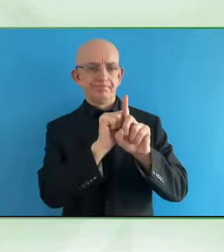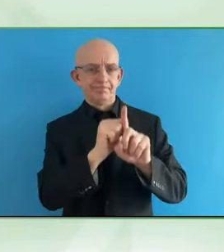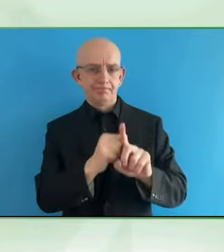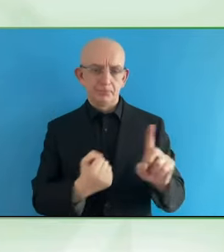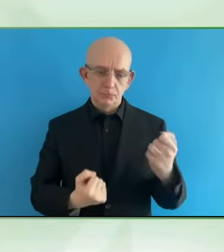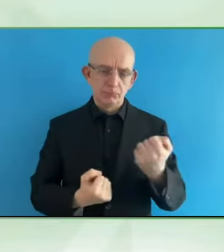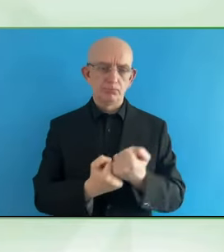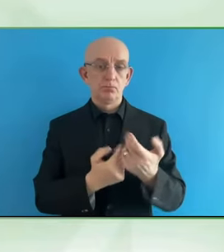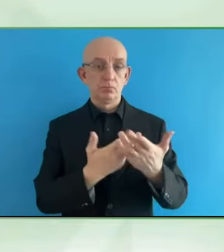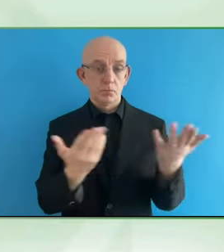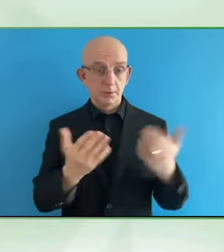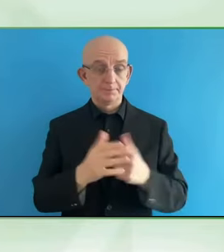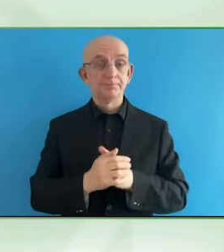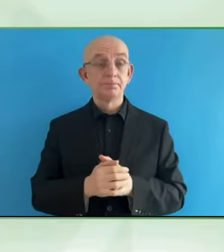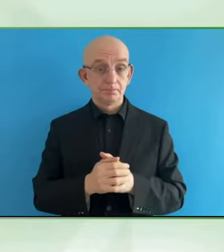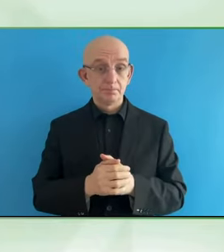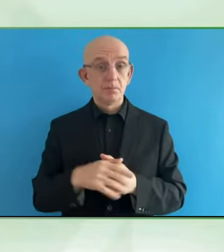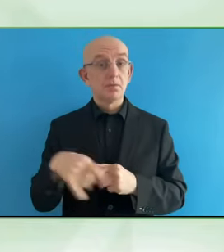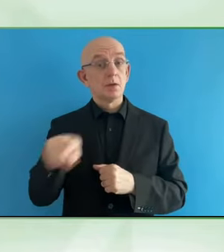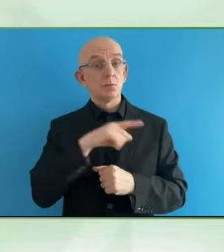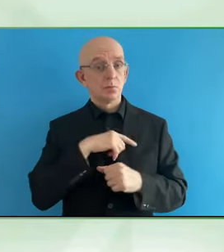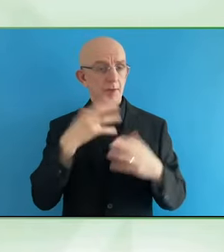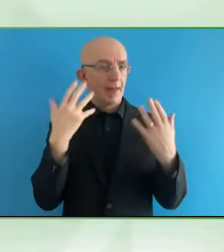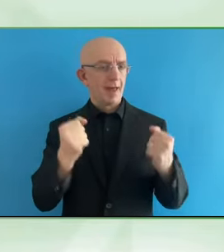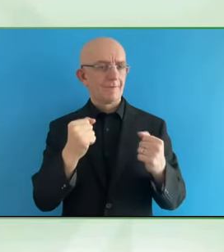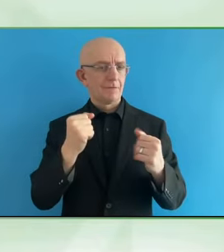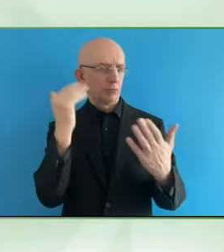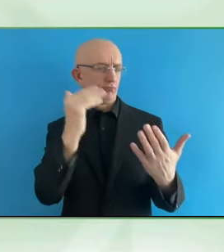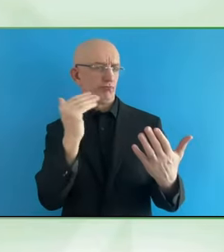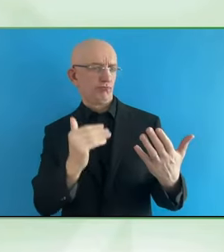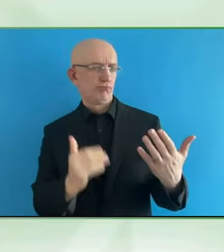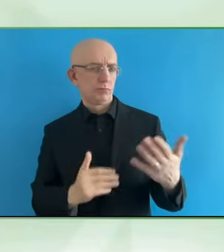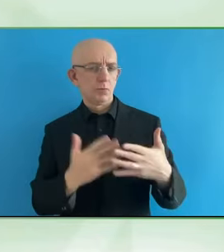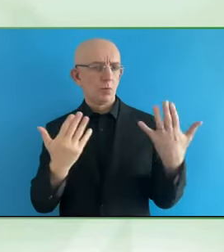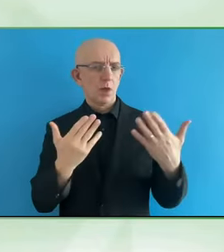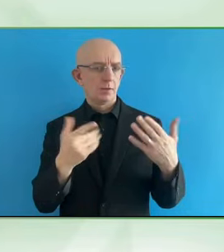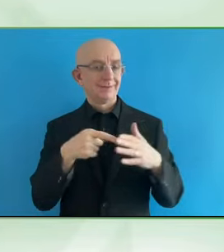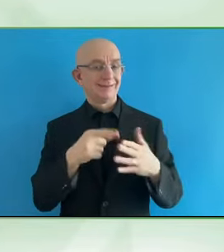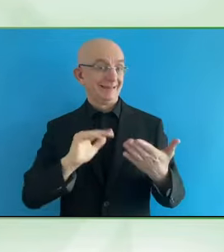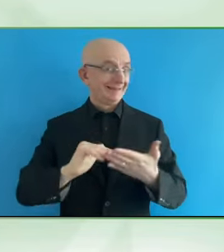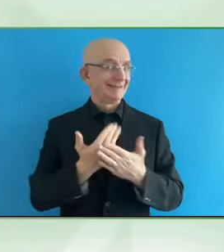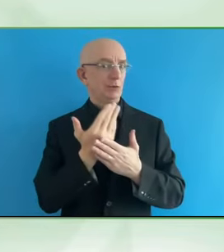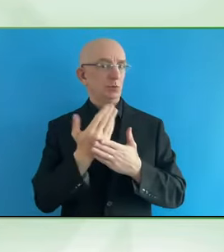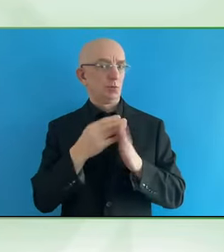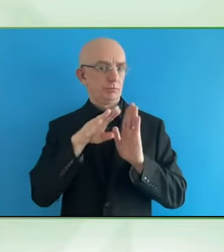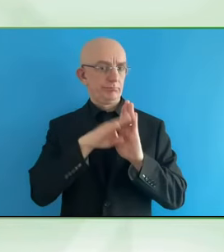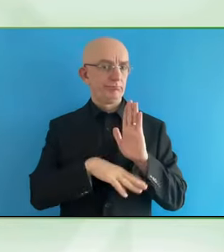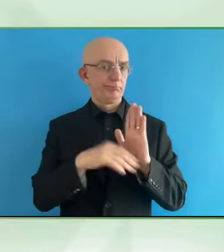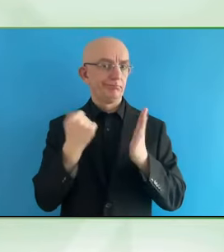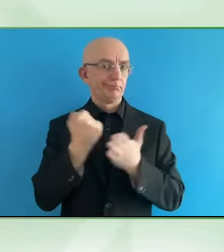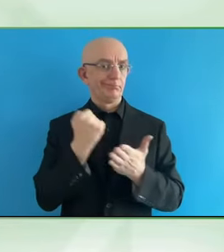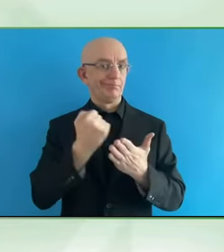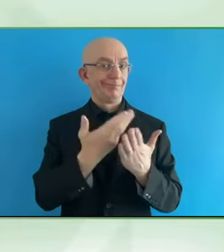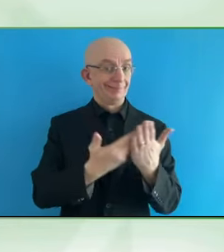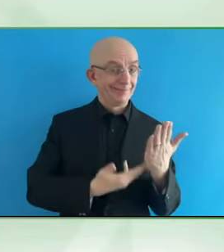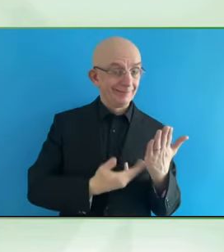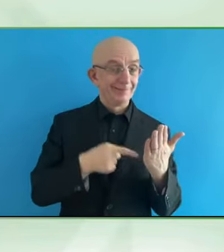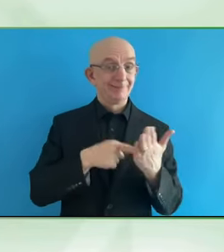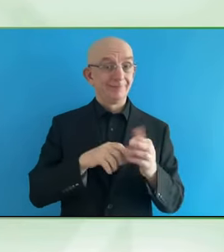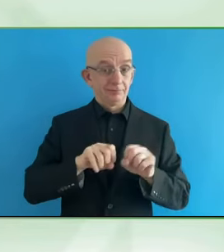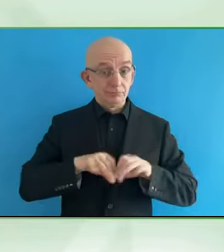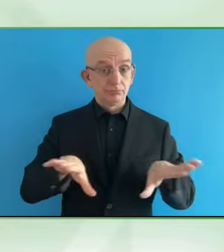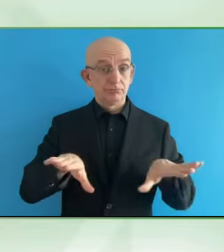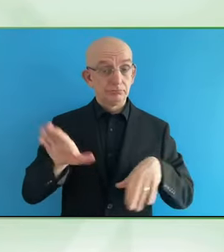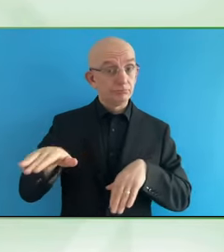Promoting school inclusion. The national IEP aims to ensure that every